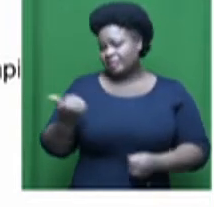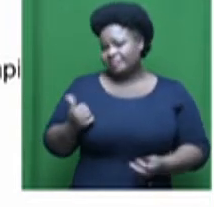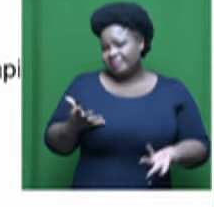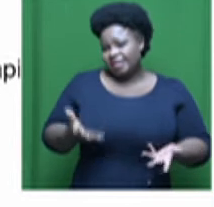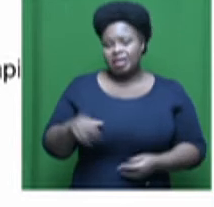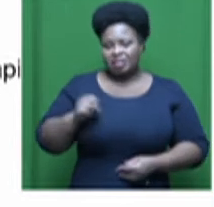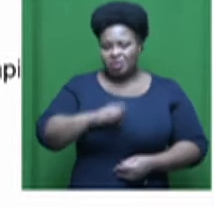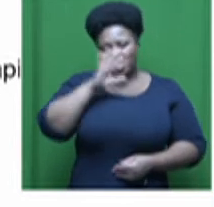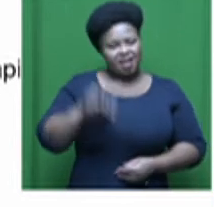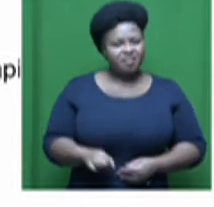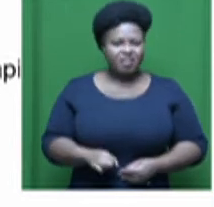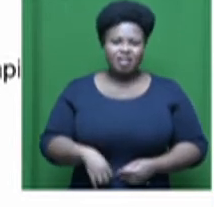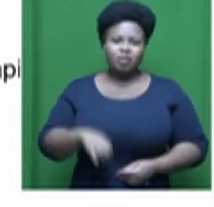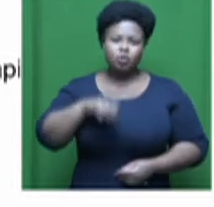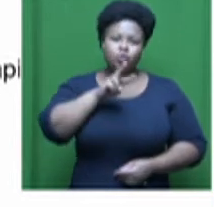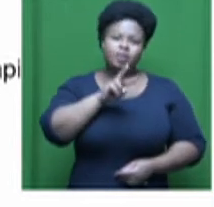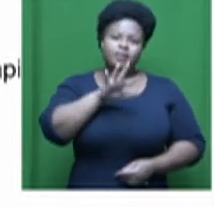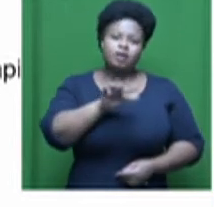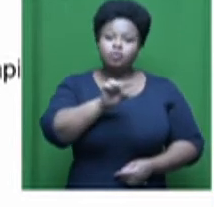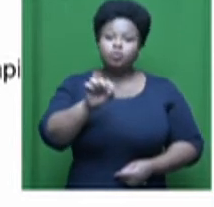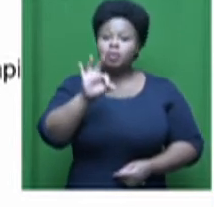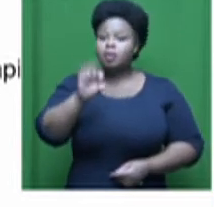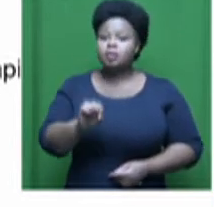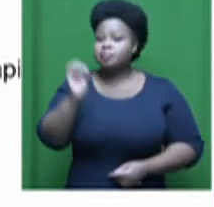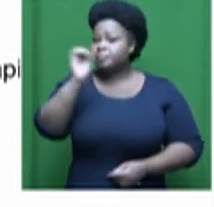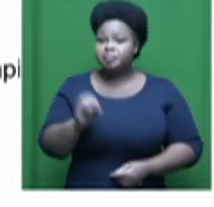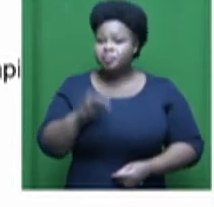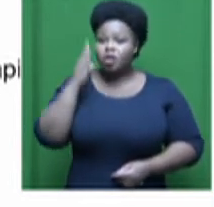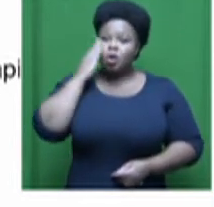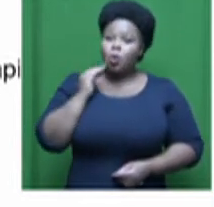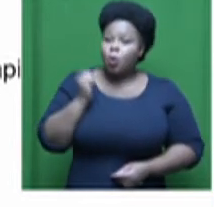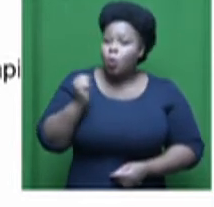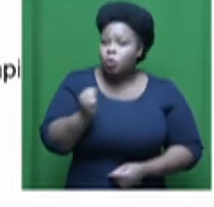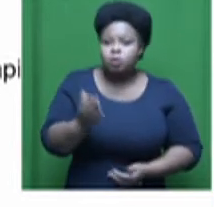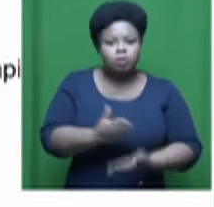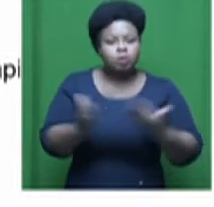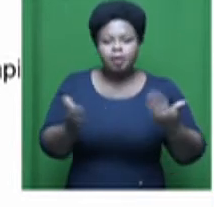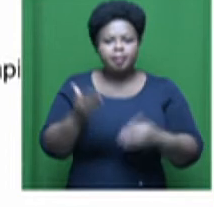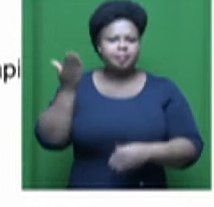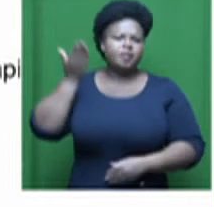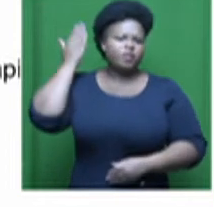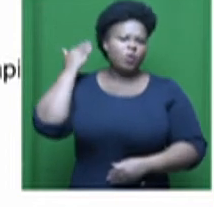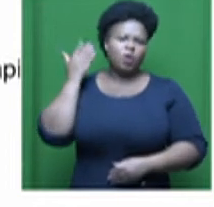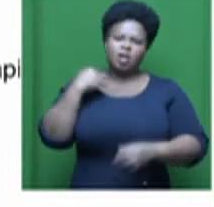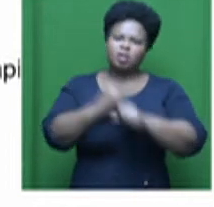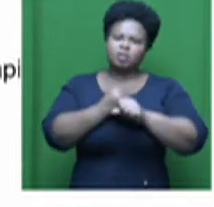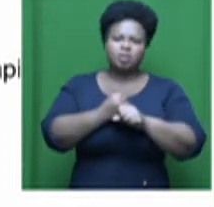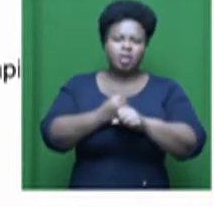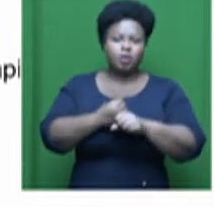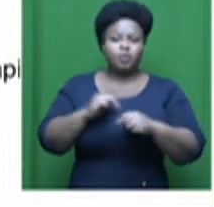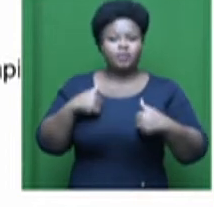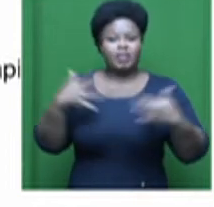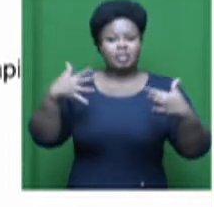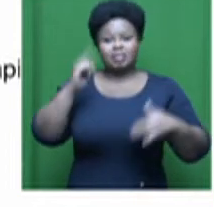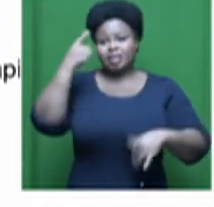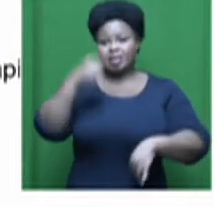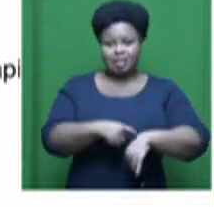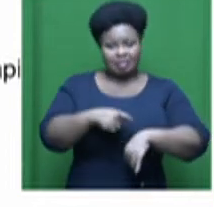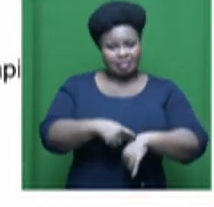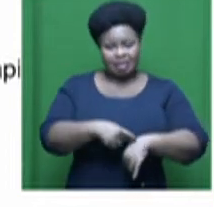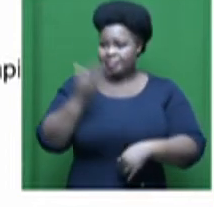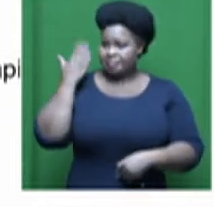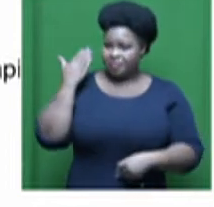as 25 to 30% of adults probably were infected during the course of the first wave,